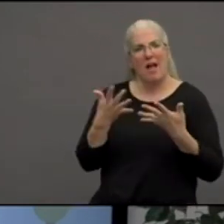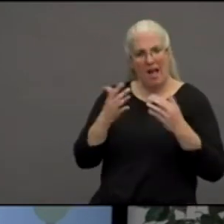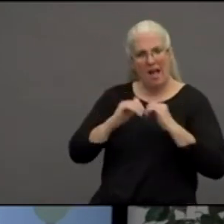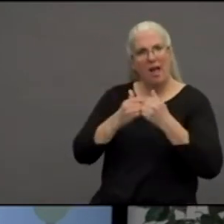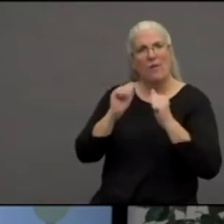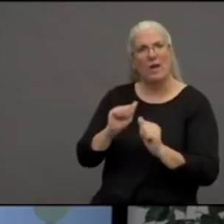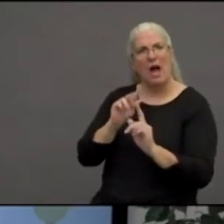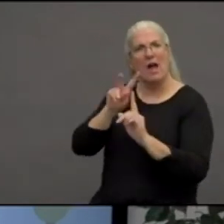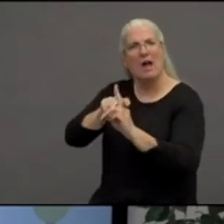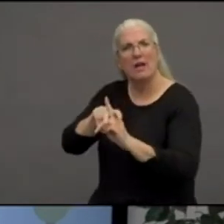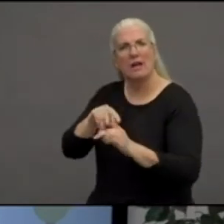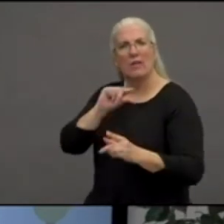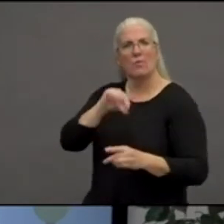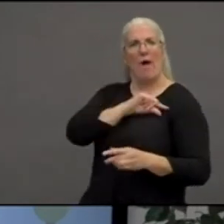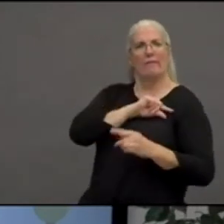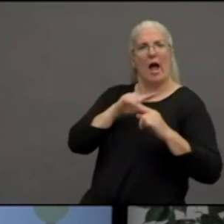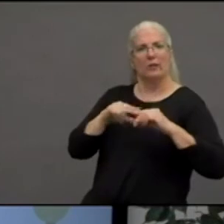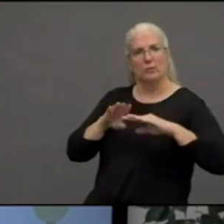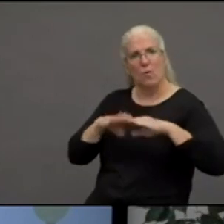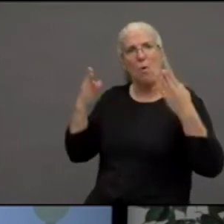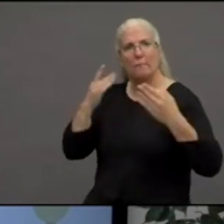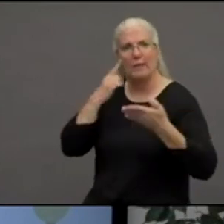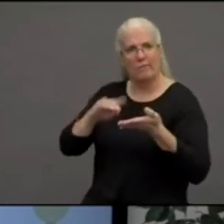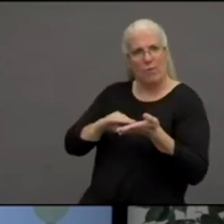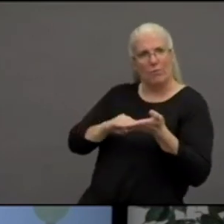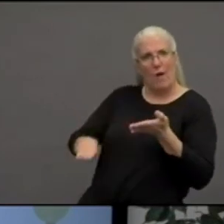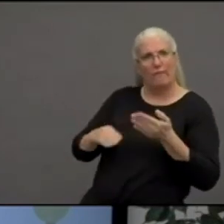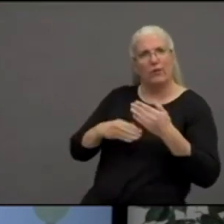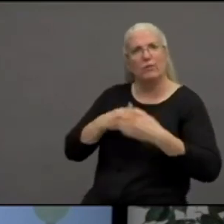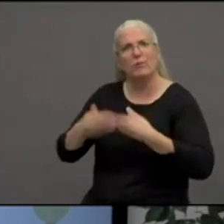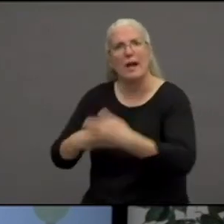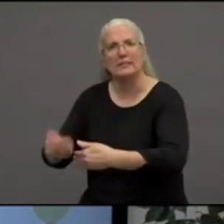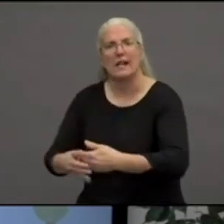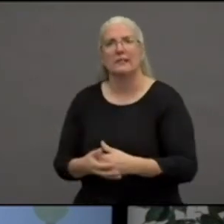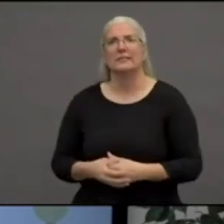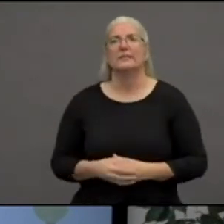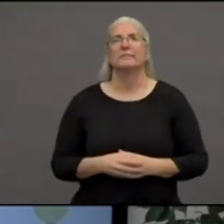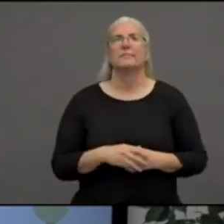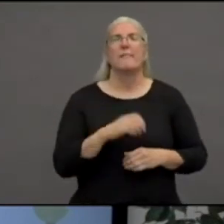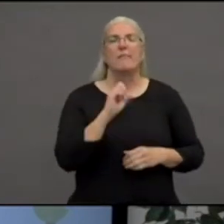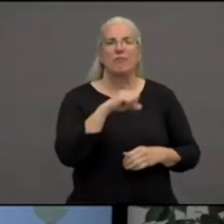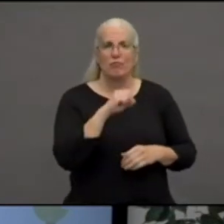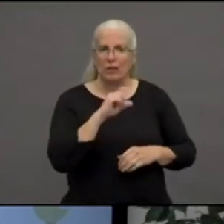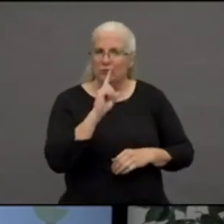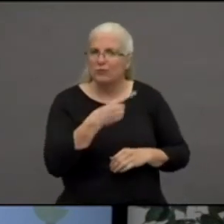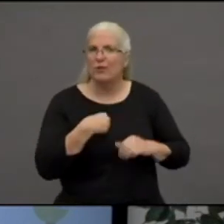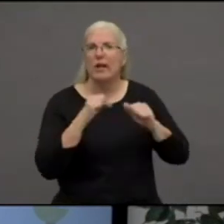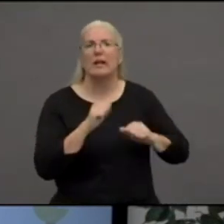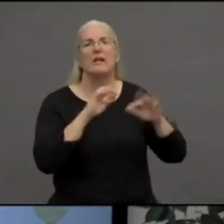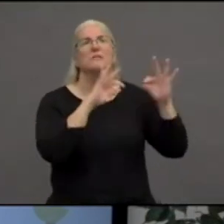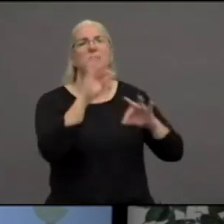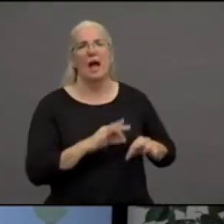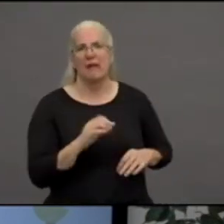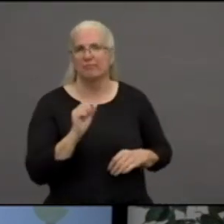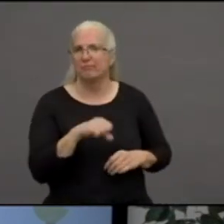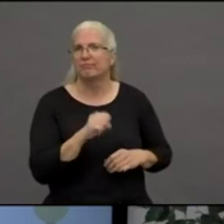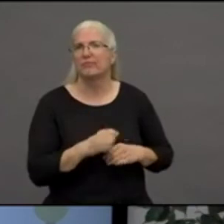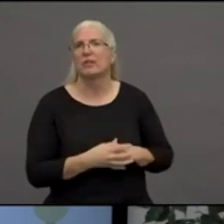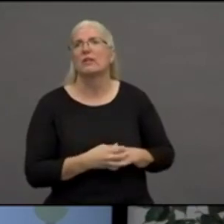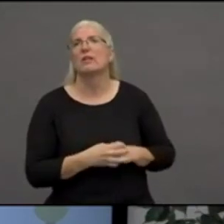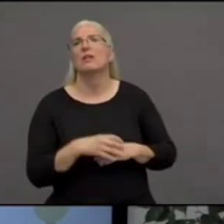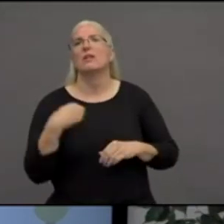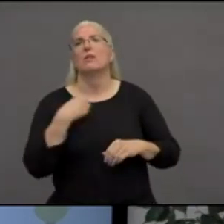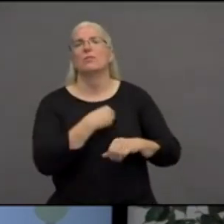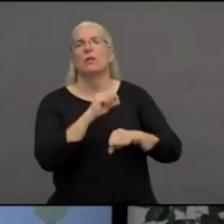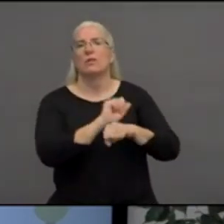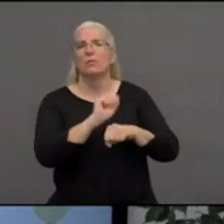school waivers? Absolutely. Well, thank you very much for having me here today. It's wonderful to be working in collaboration with the Santa Clara County and the